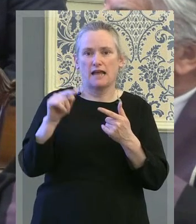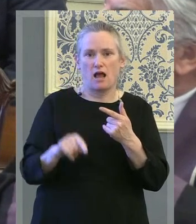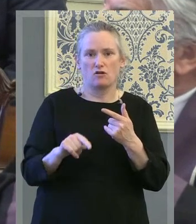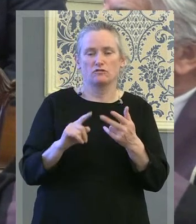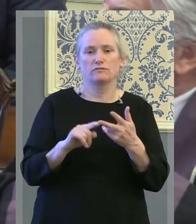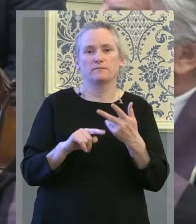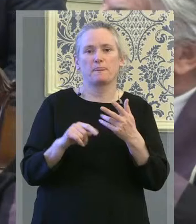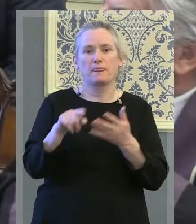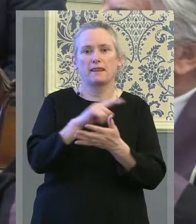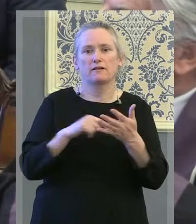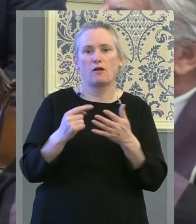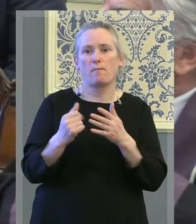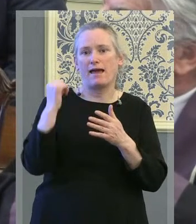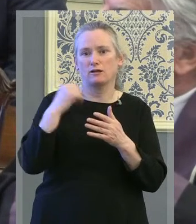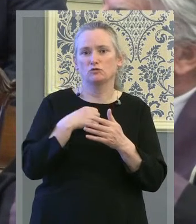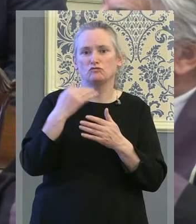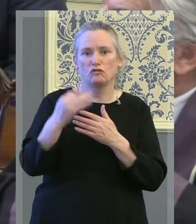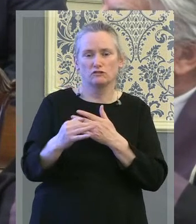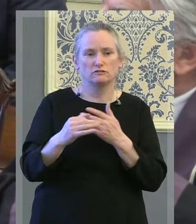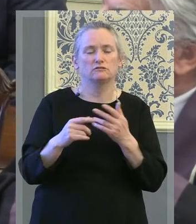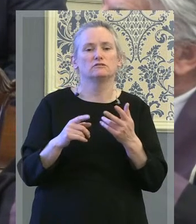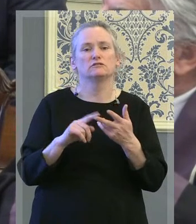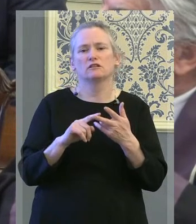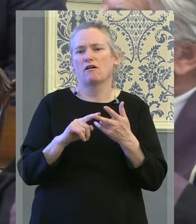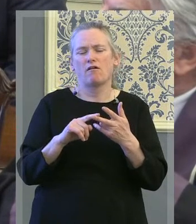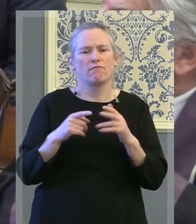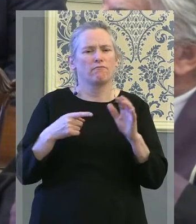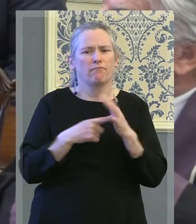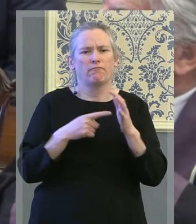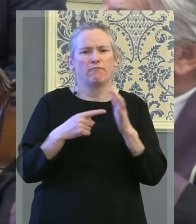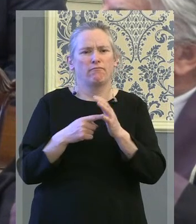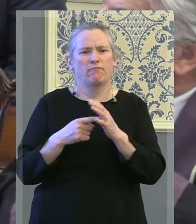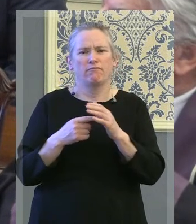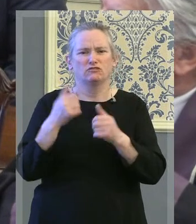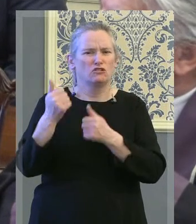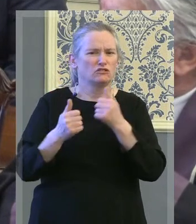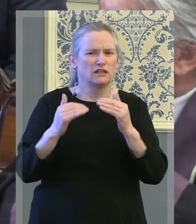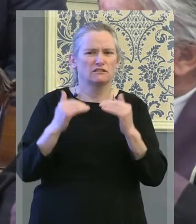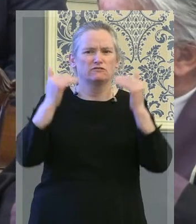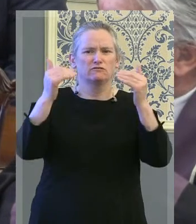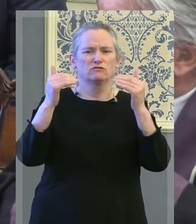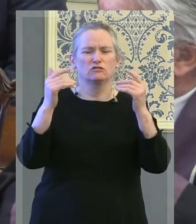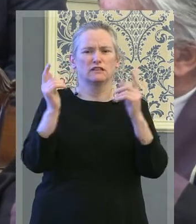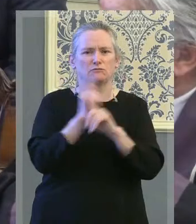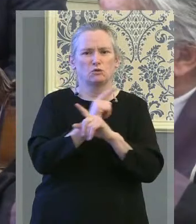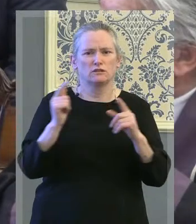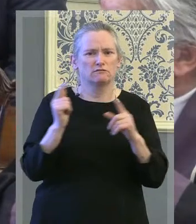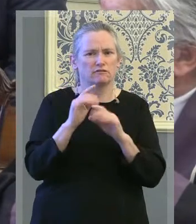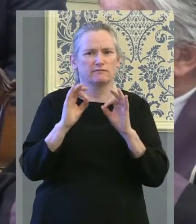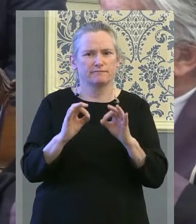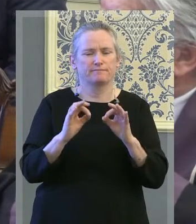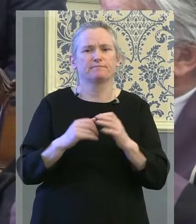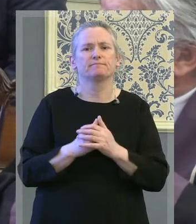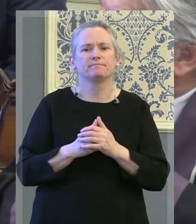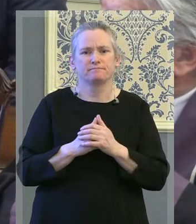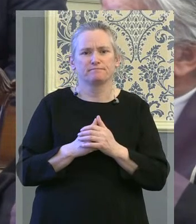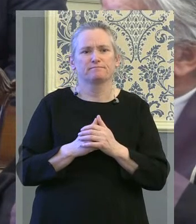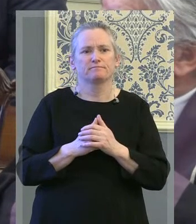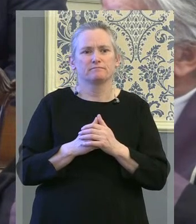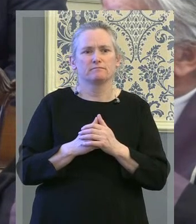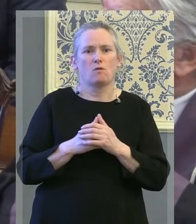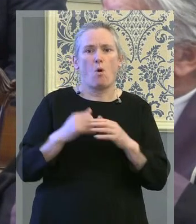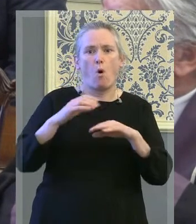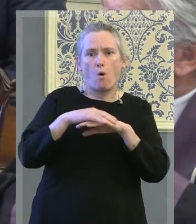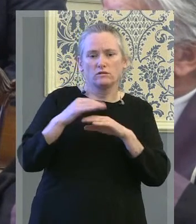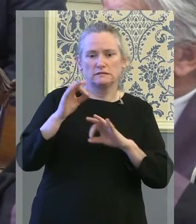as Back to Front, reaching top positions in the UK charts. Shedding the older image, you embraced a new